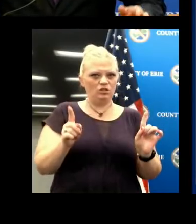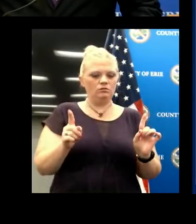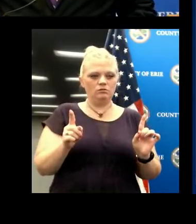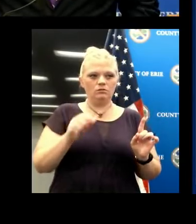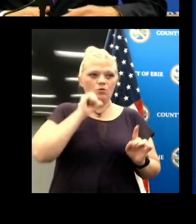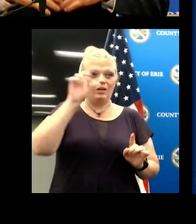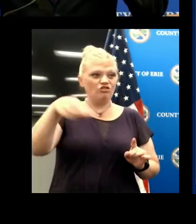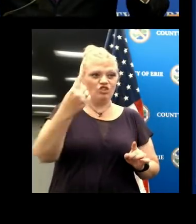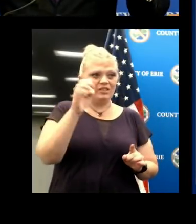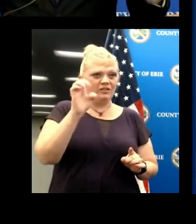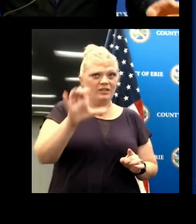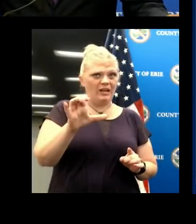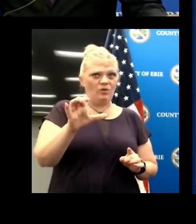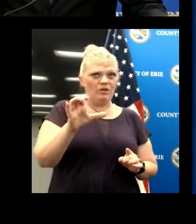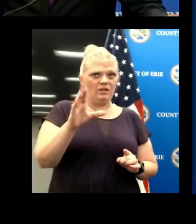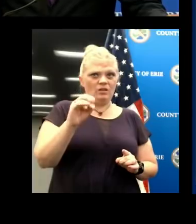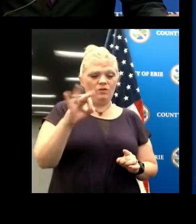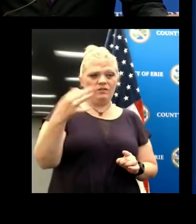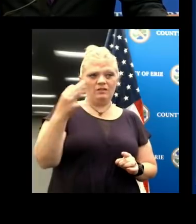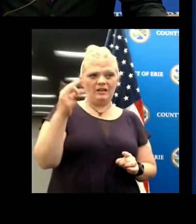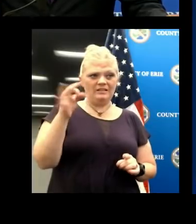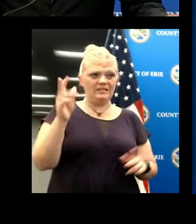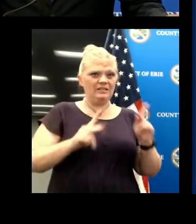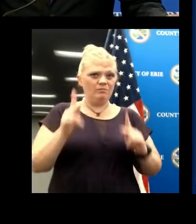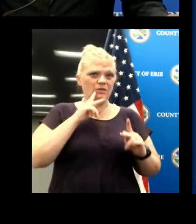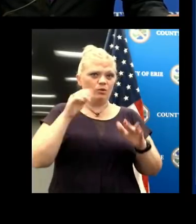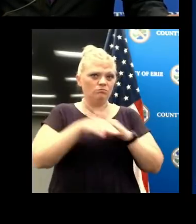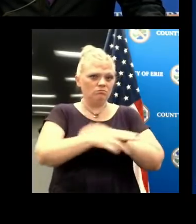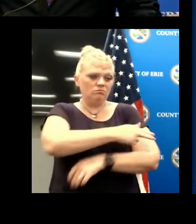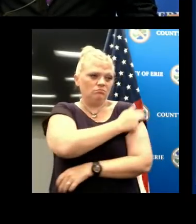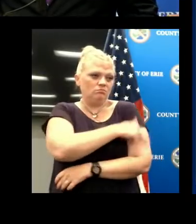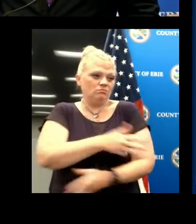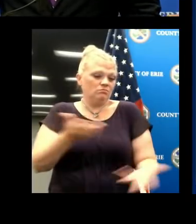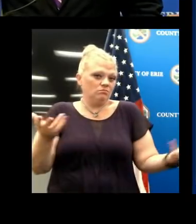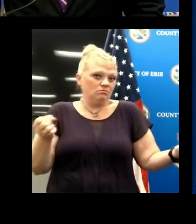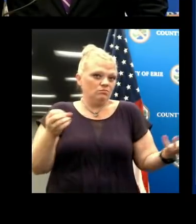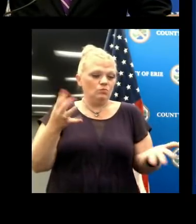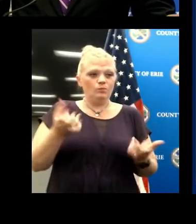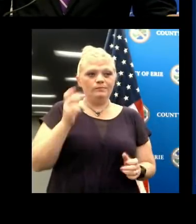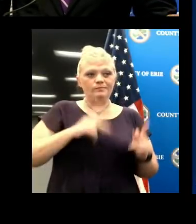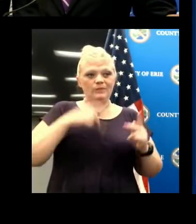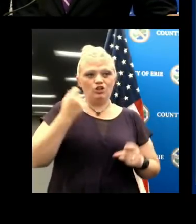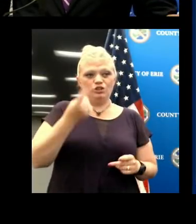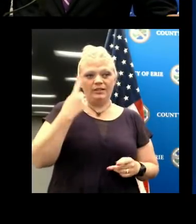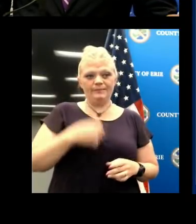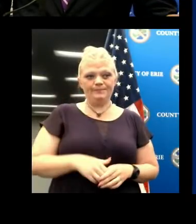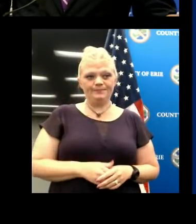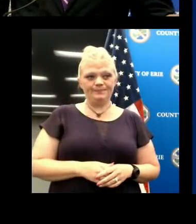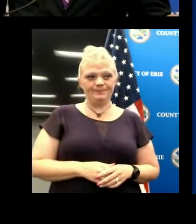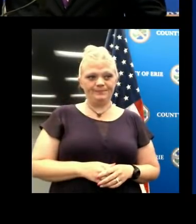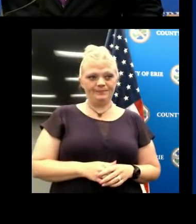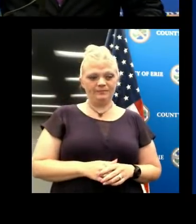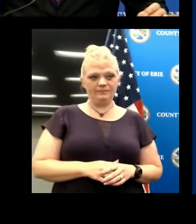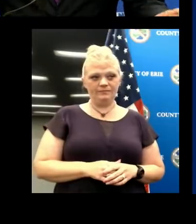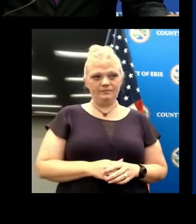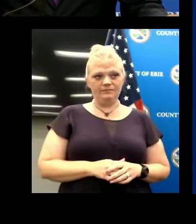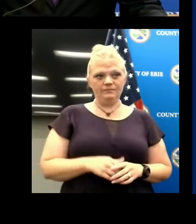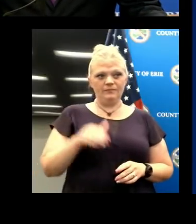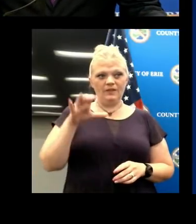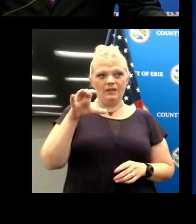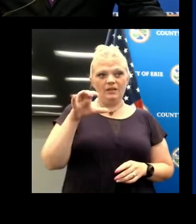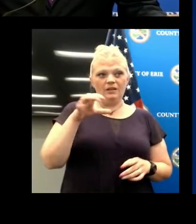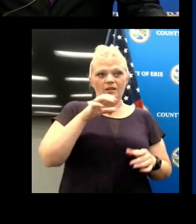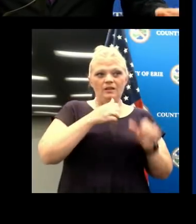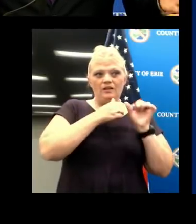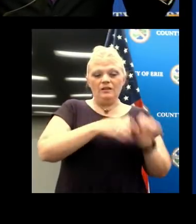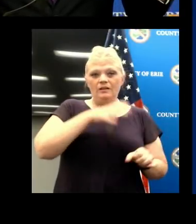just Erie County that COVID-19 is at and people are being hospitalized at. So I want people to understand that. The cases by age